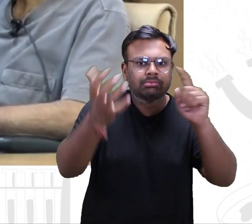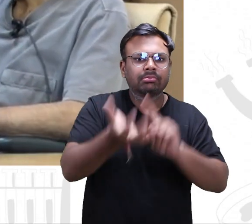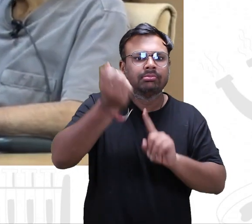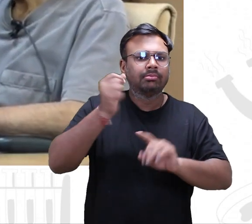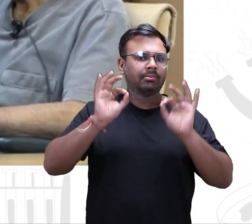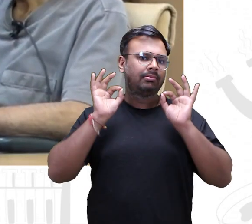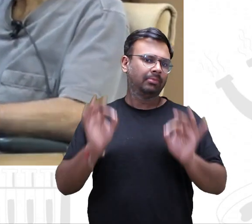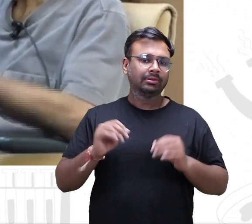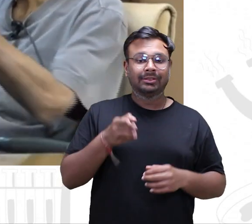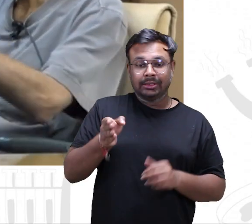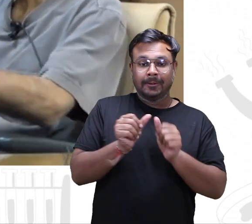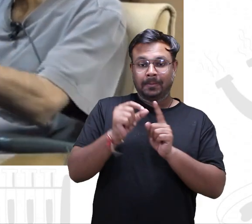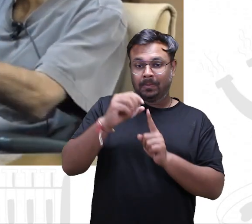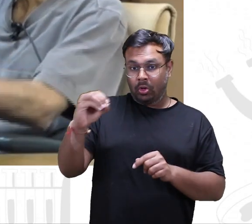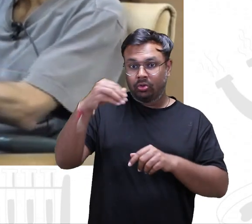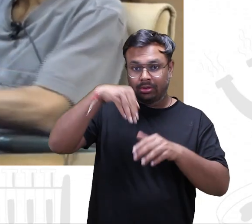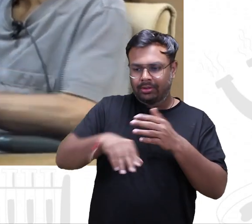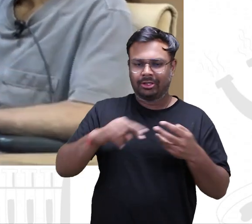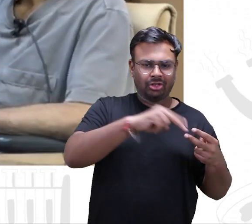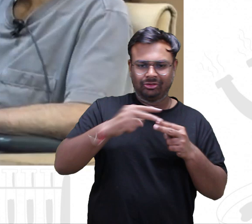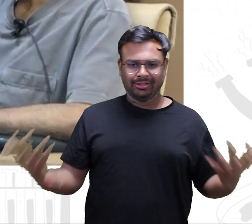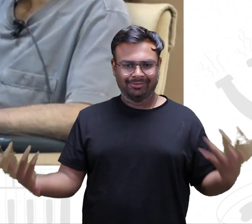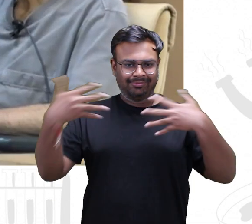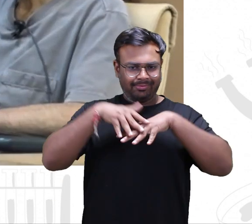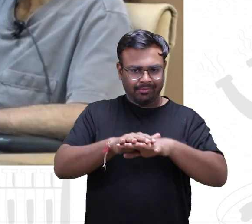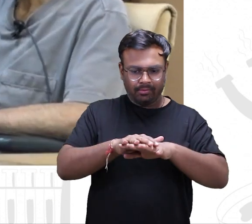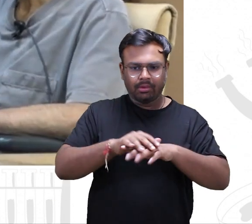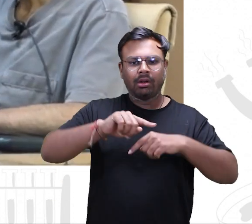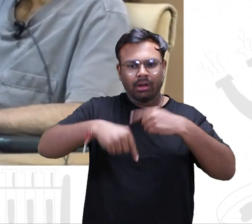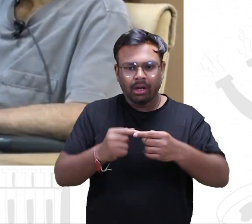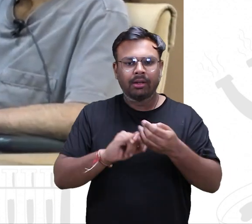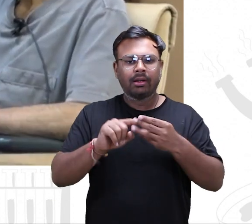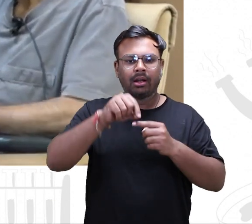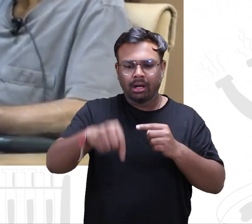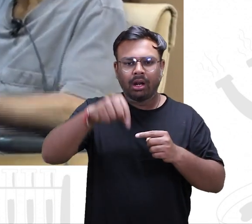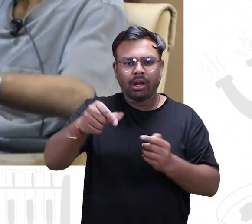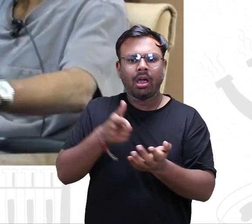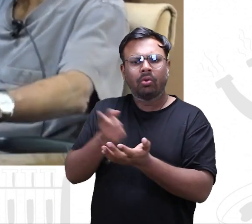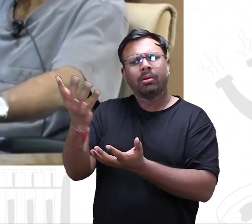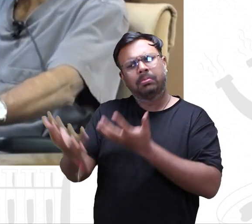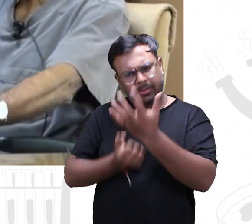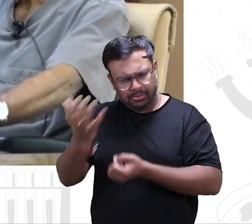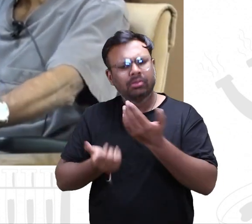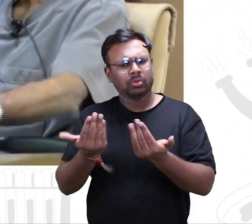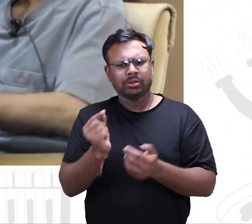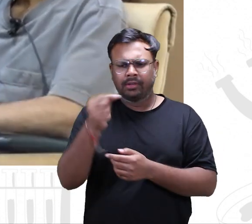But if you are apomictic, that hybrid vigor can be generation after generation. So right now, farmers have to